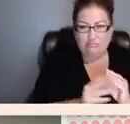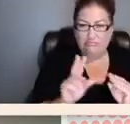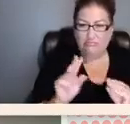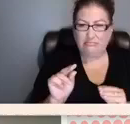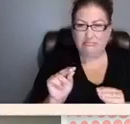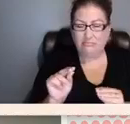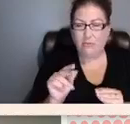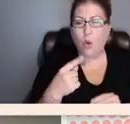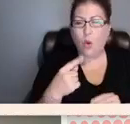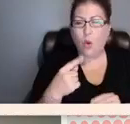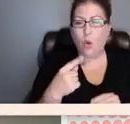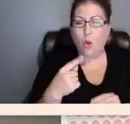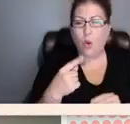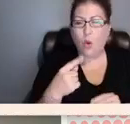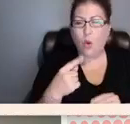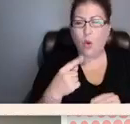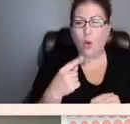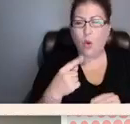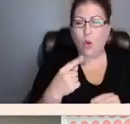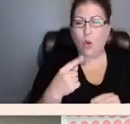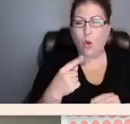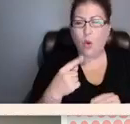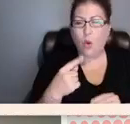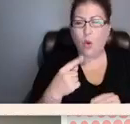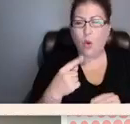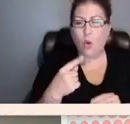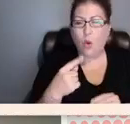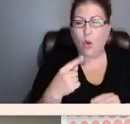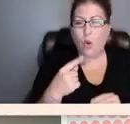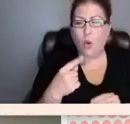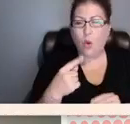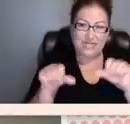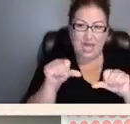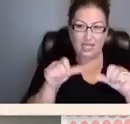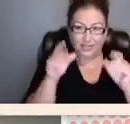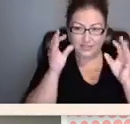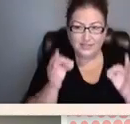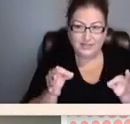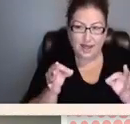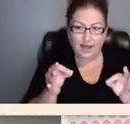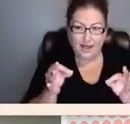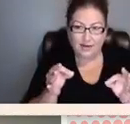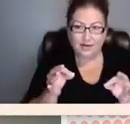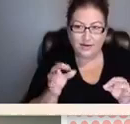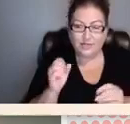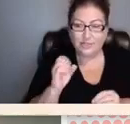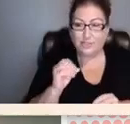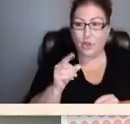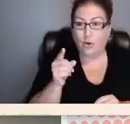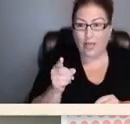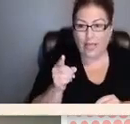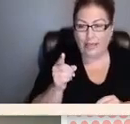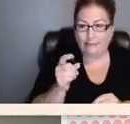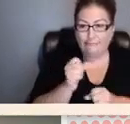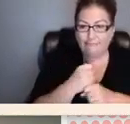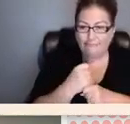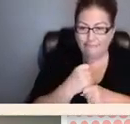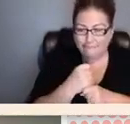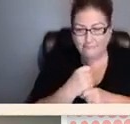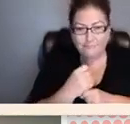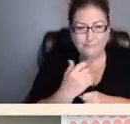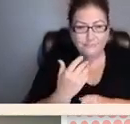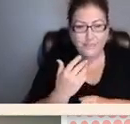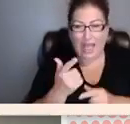We need to let science decide. So he crafted a